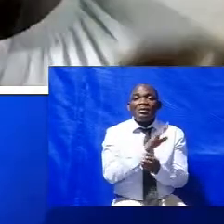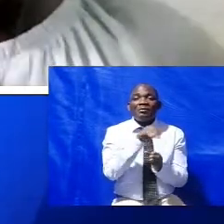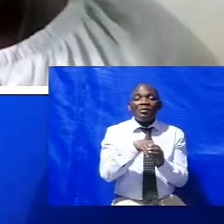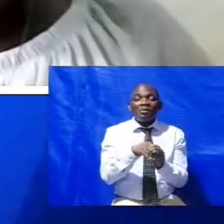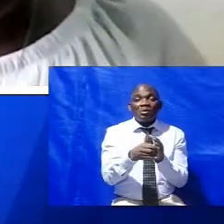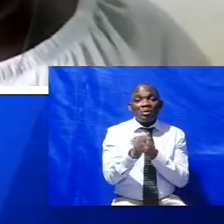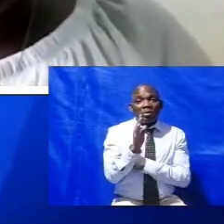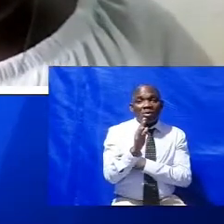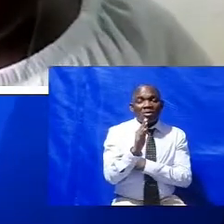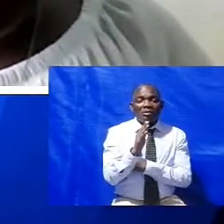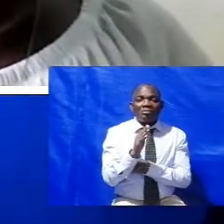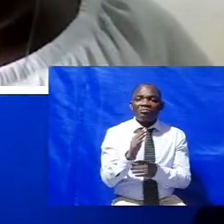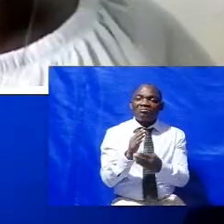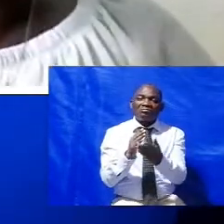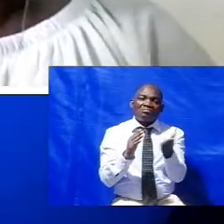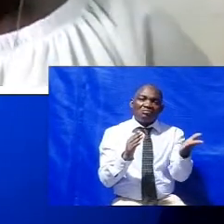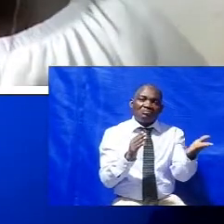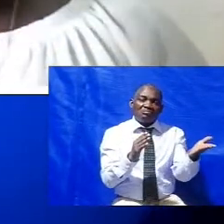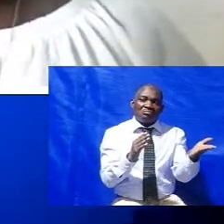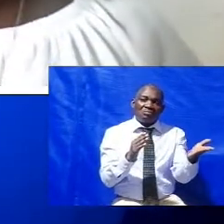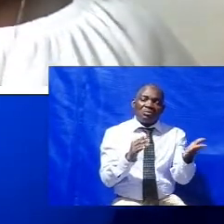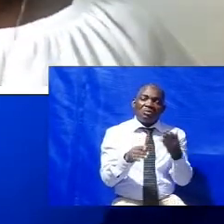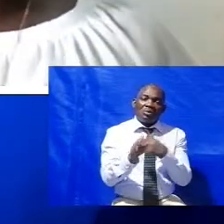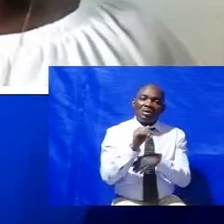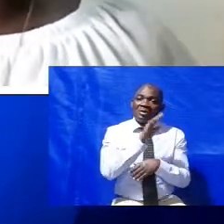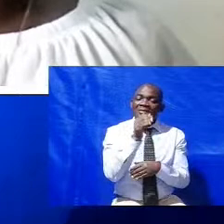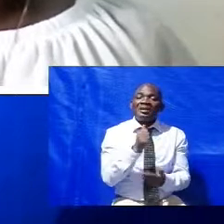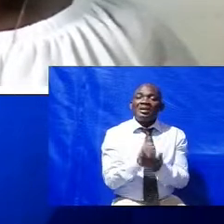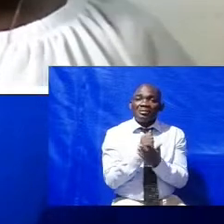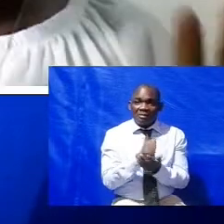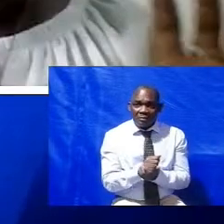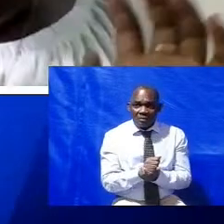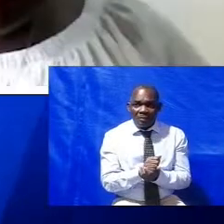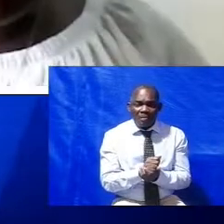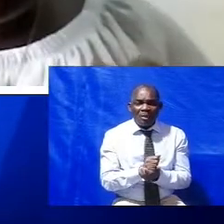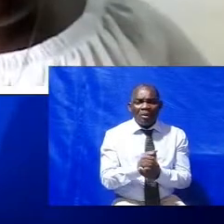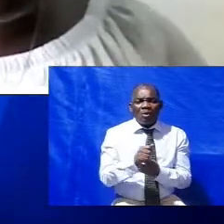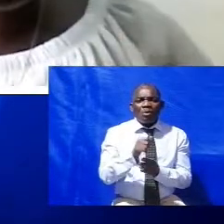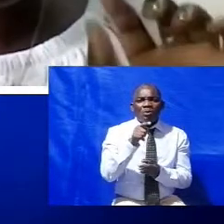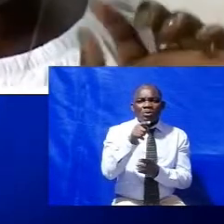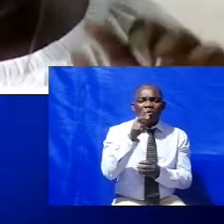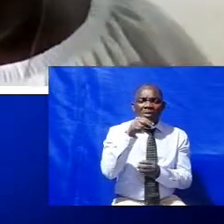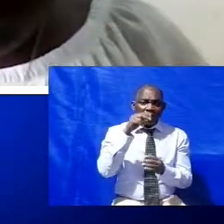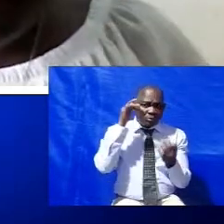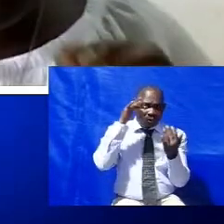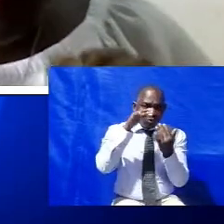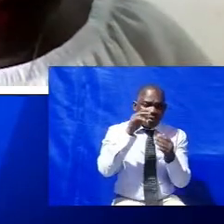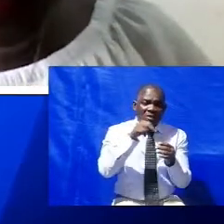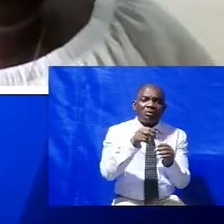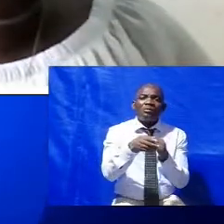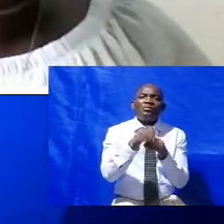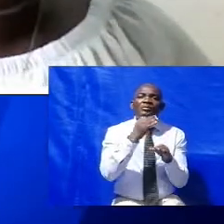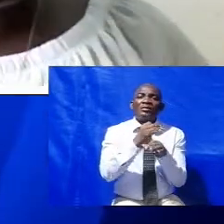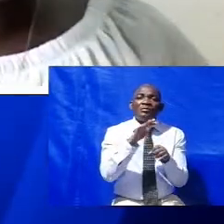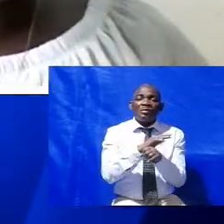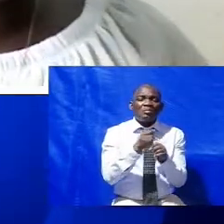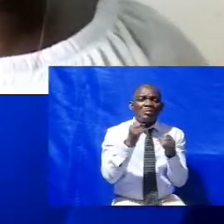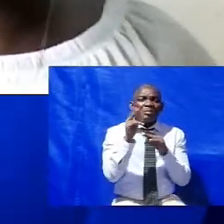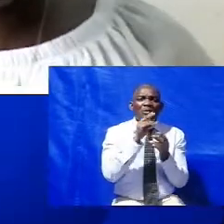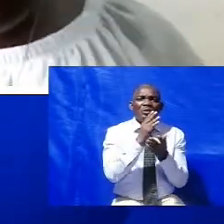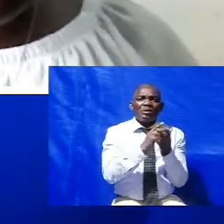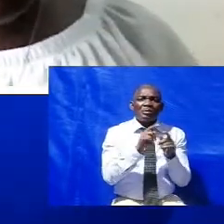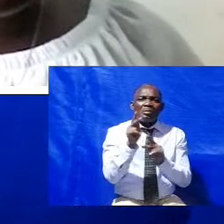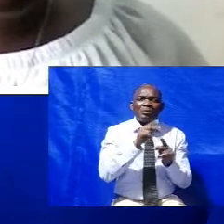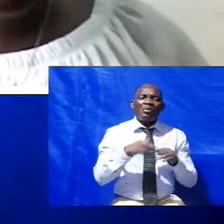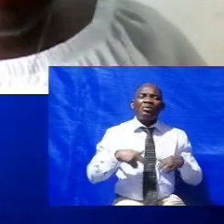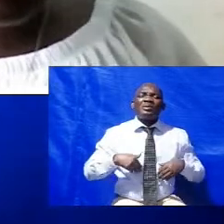to incorporate God in your life, it is done for you. Because the only source of hope for you is God. Because